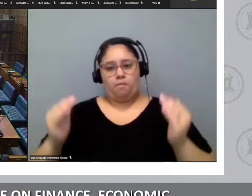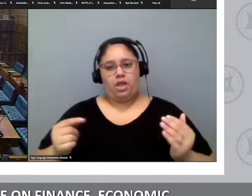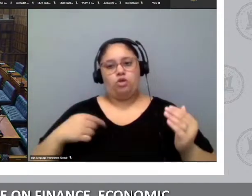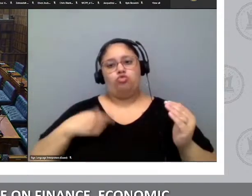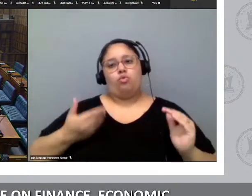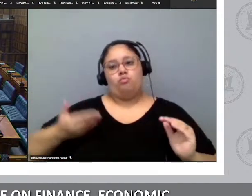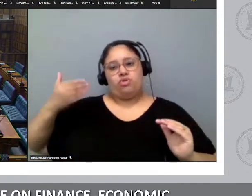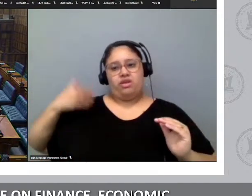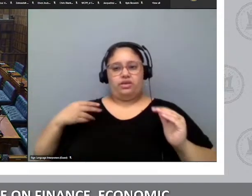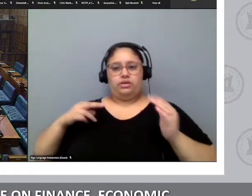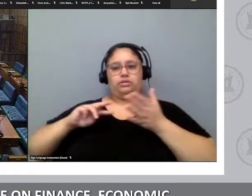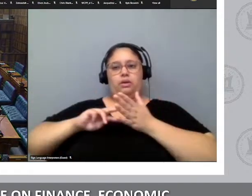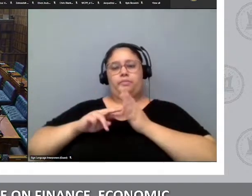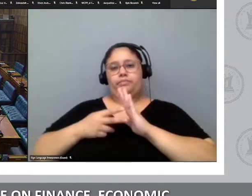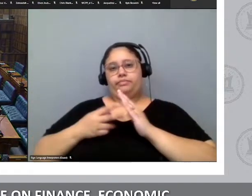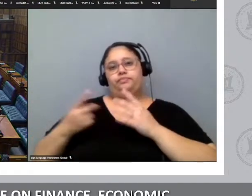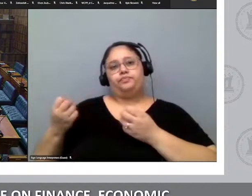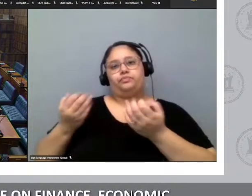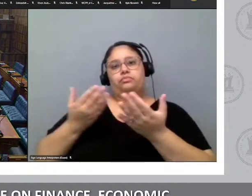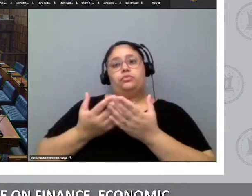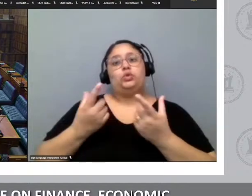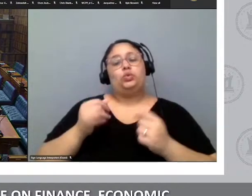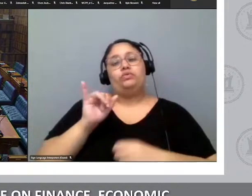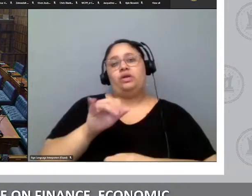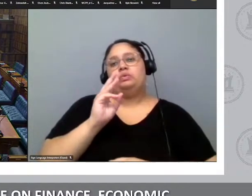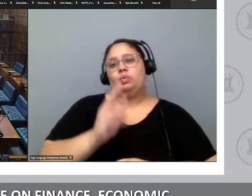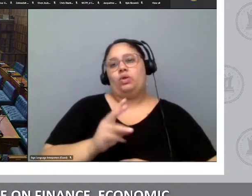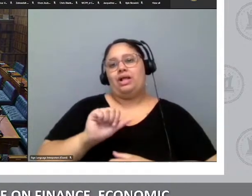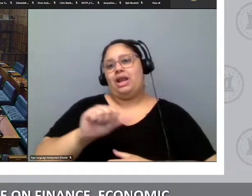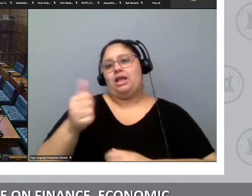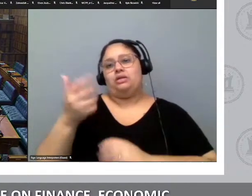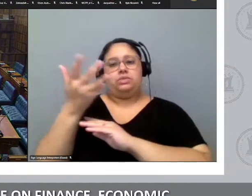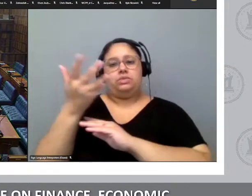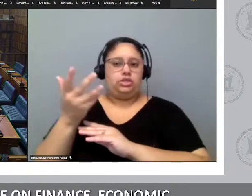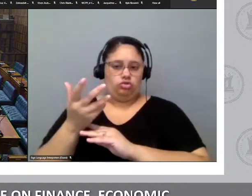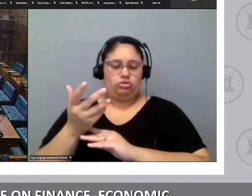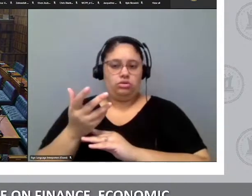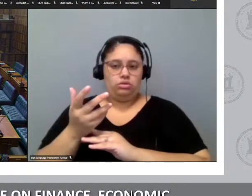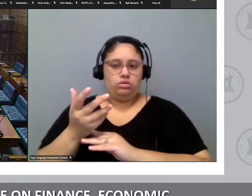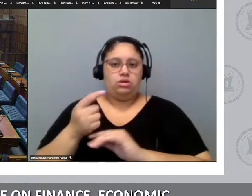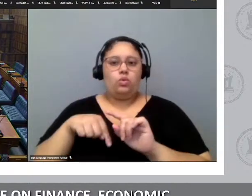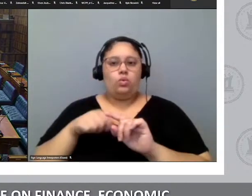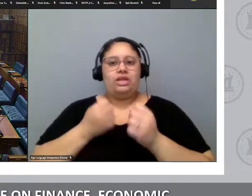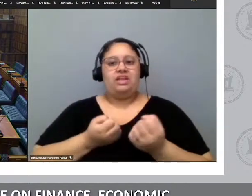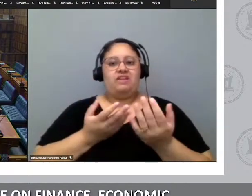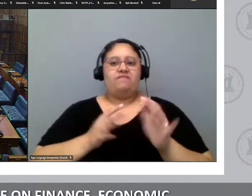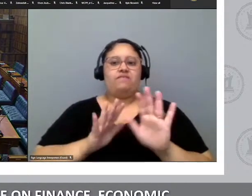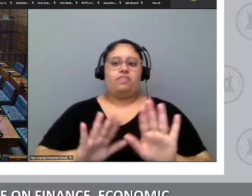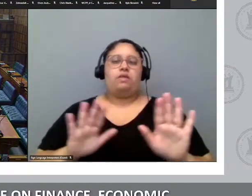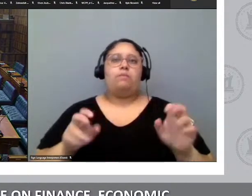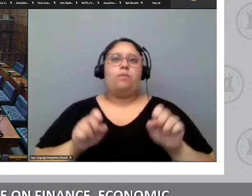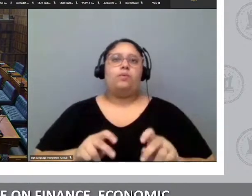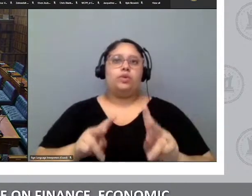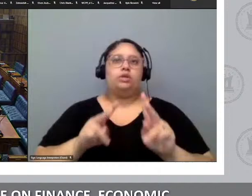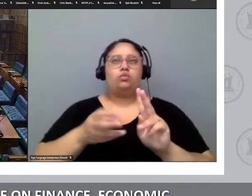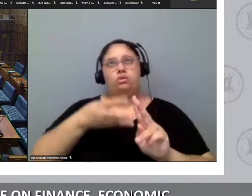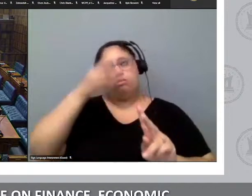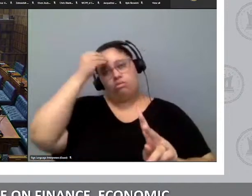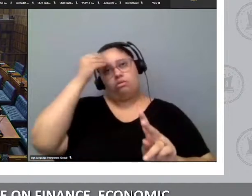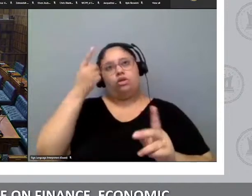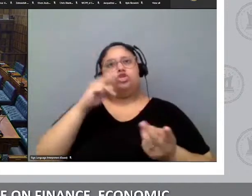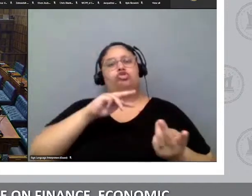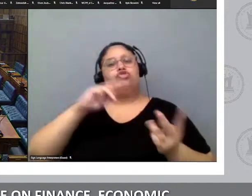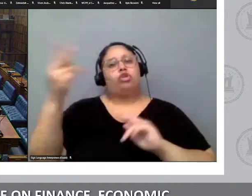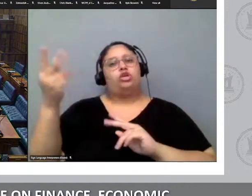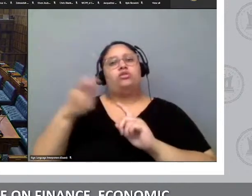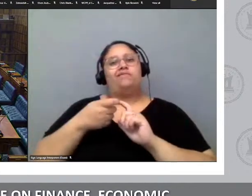previous plan that they report so they'll do that in the um next presentation and we can give them an opportunity to inform us of what has changed